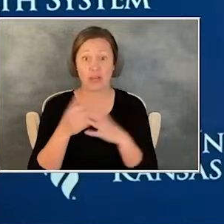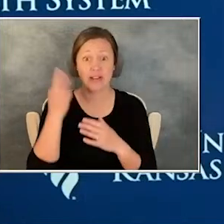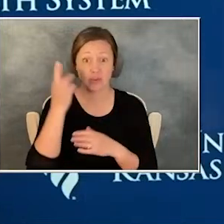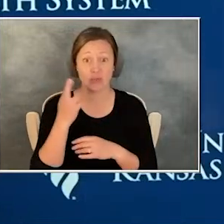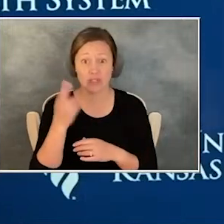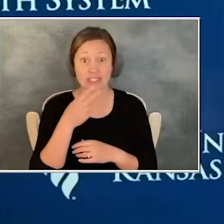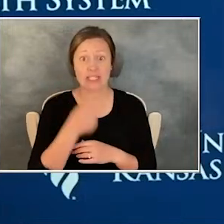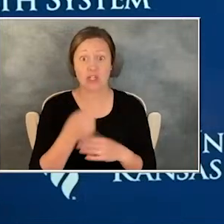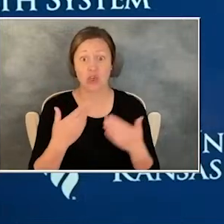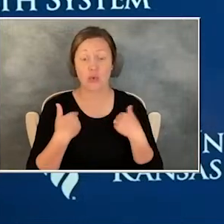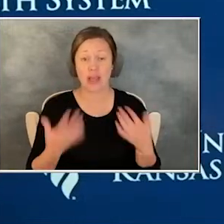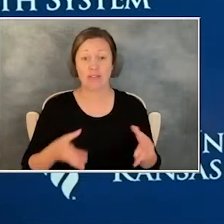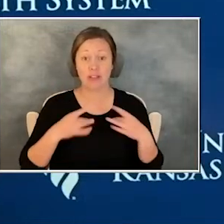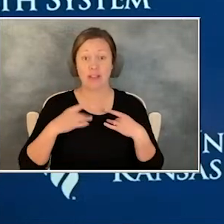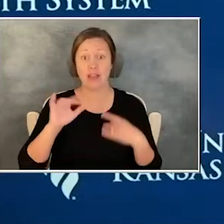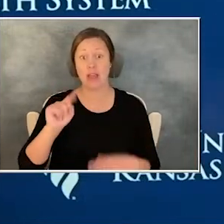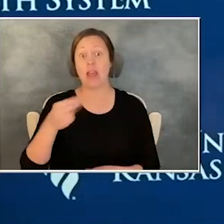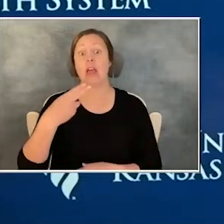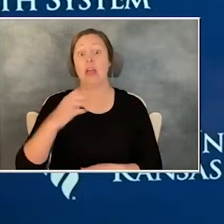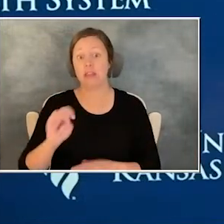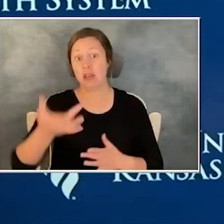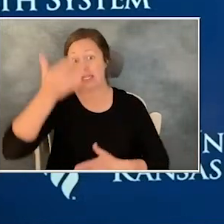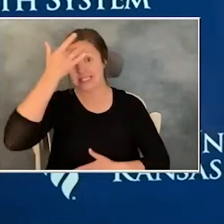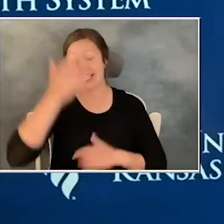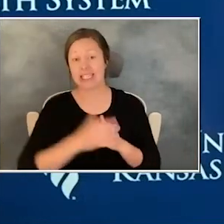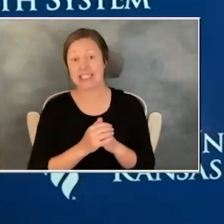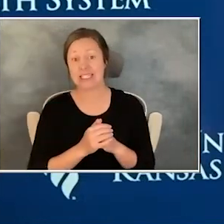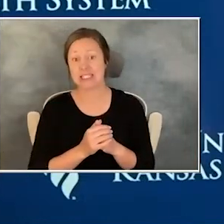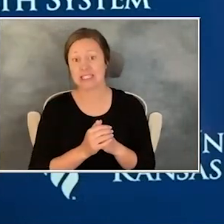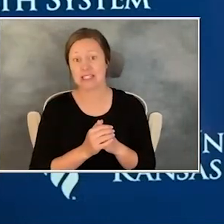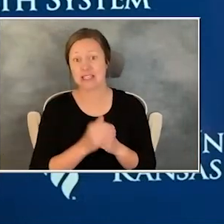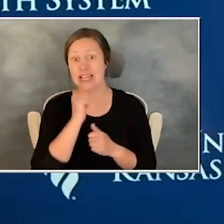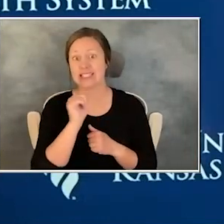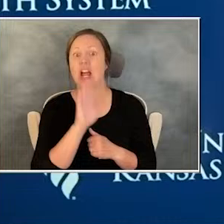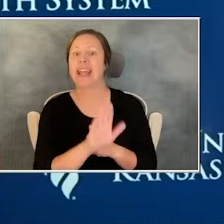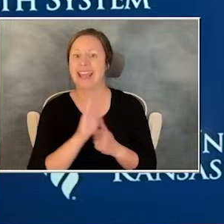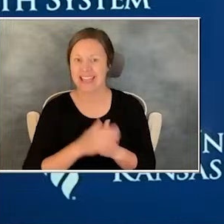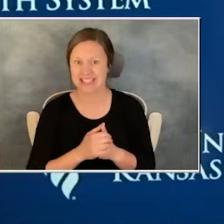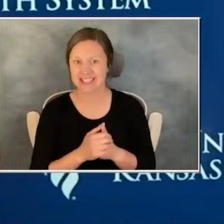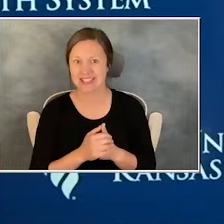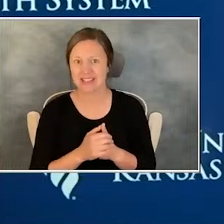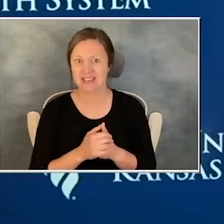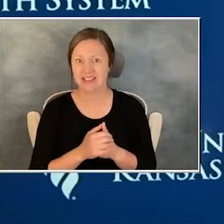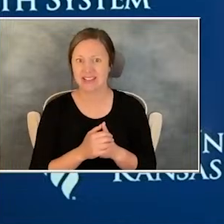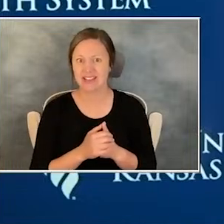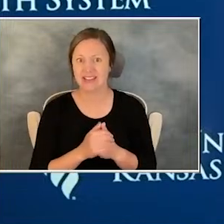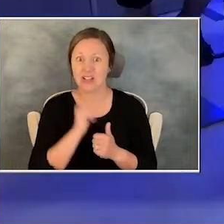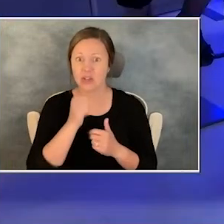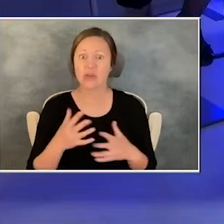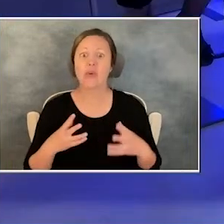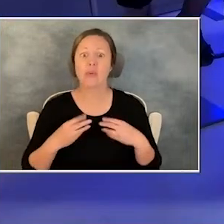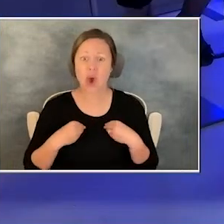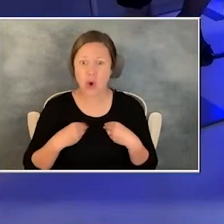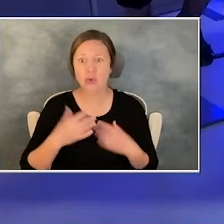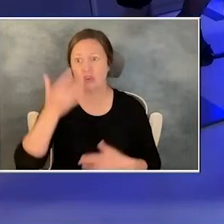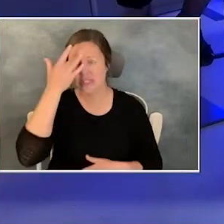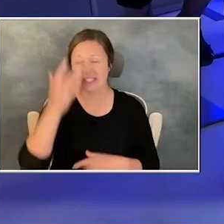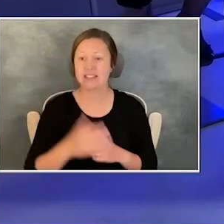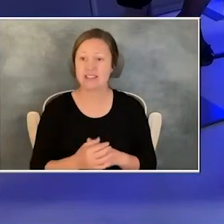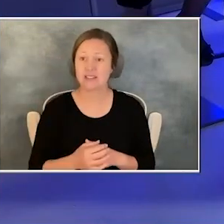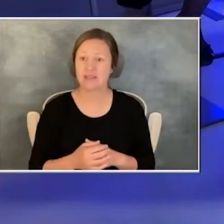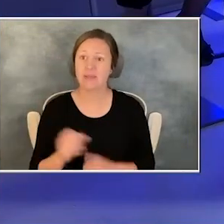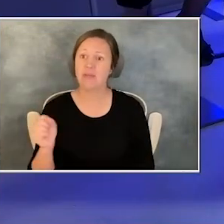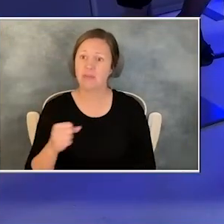disease. We all have the disease, but it's not his. So if you have it, you don't own your disease." That makes sense. I'm glad you said